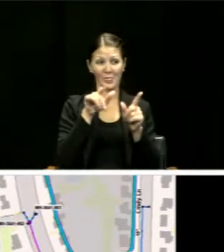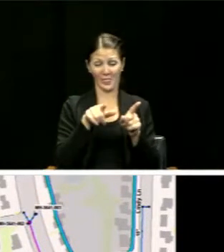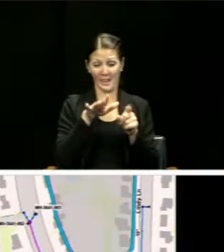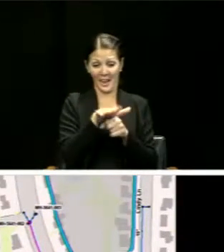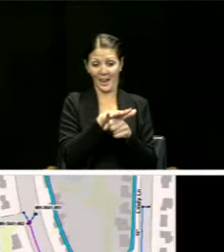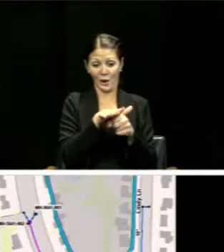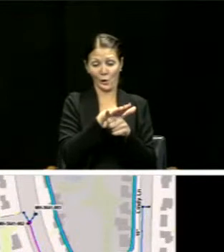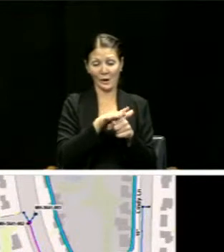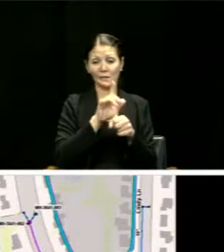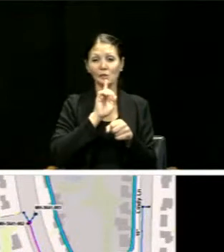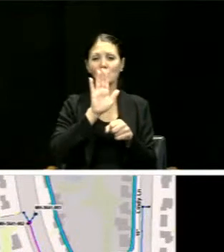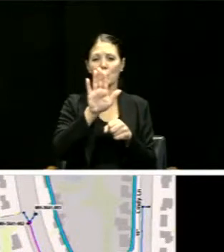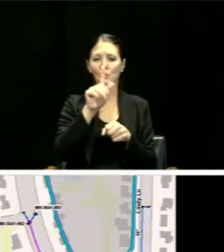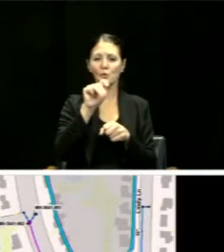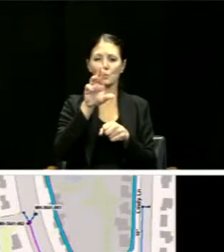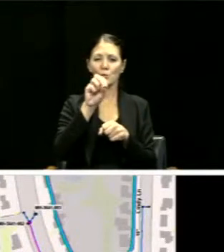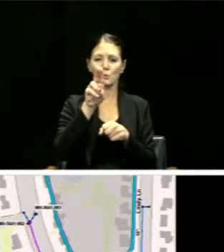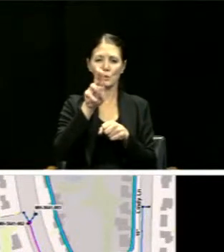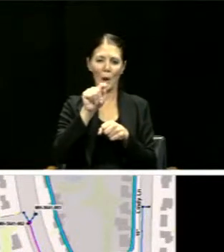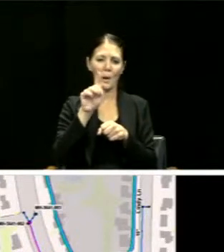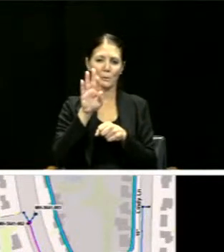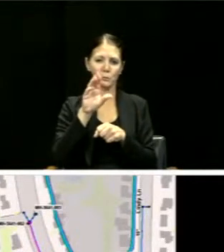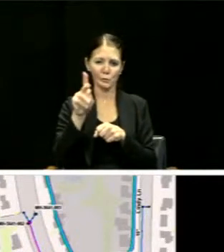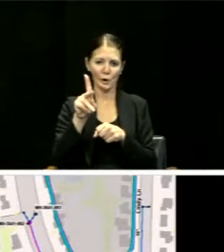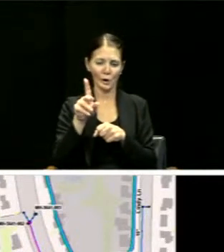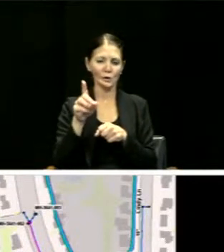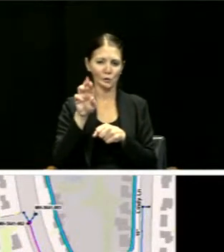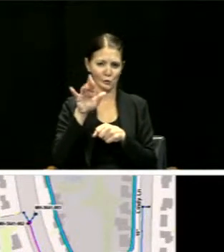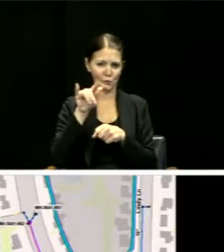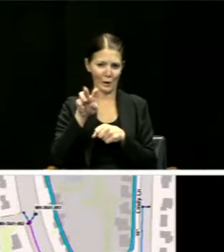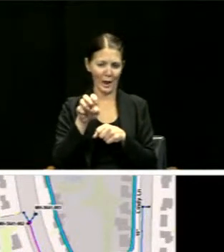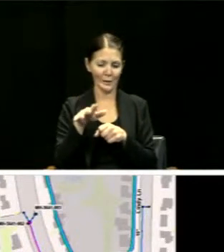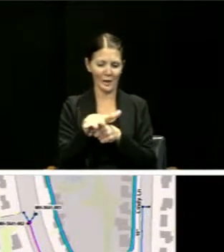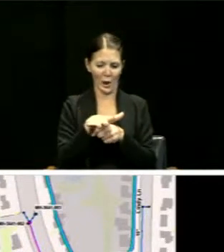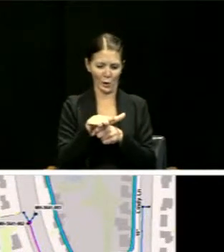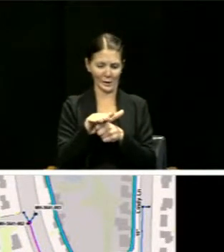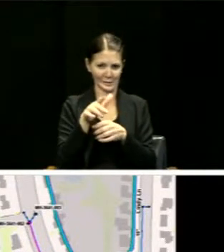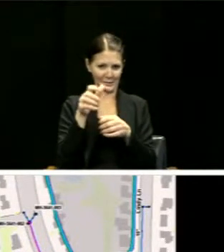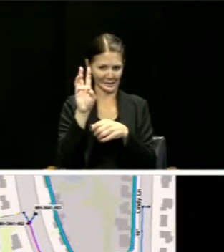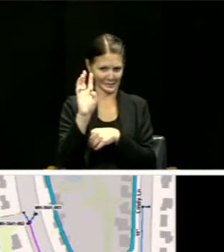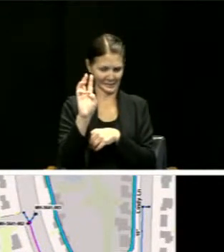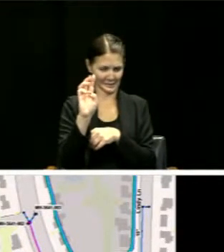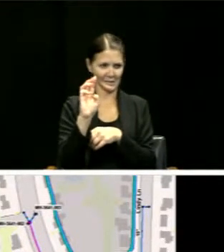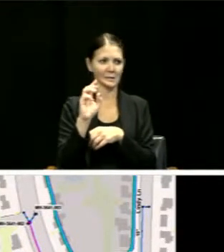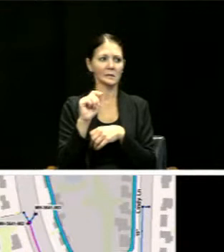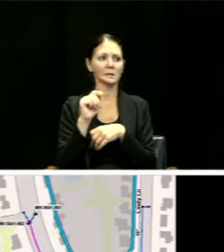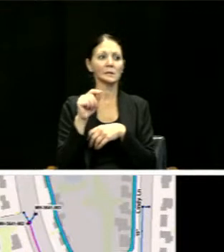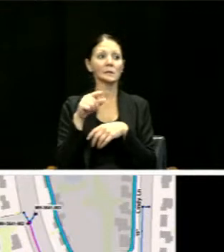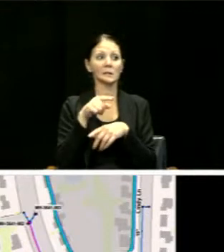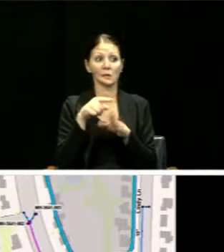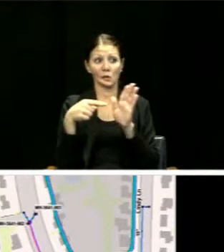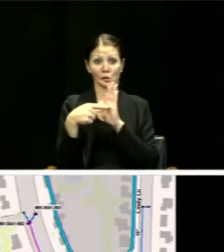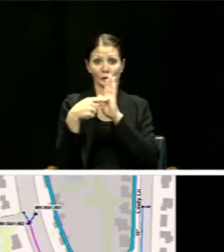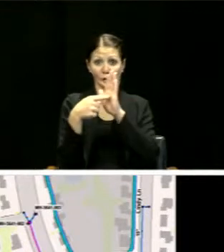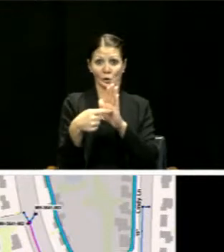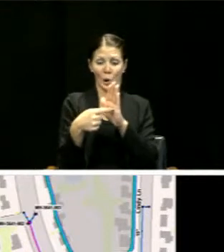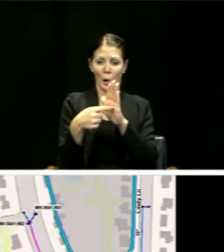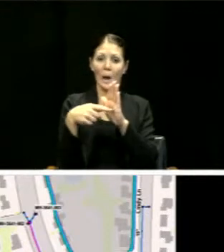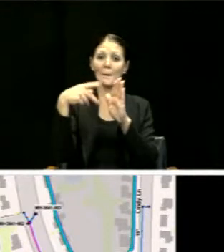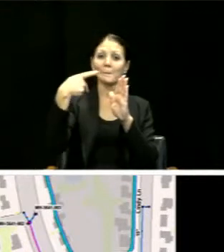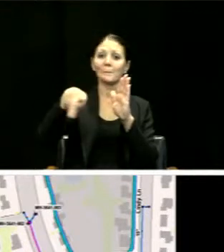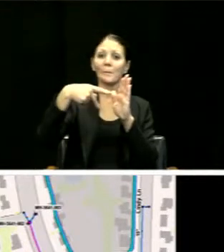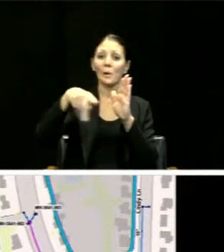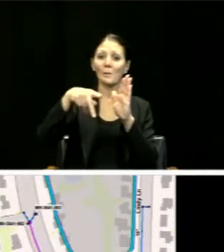is your Trout Brook Drive area in area 6, shows where the purple